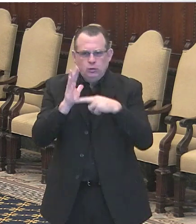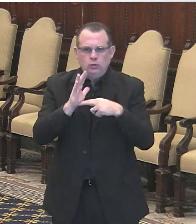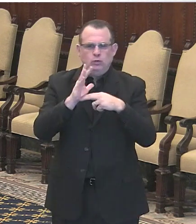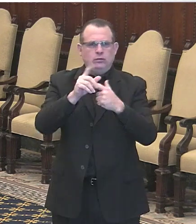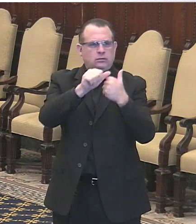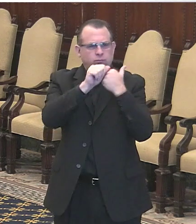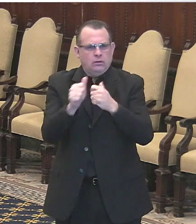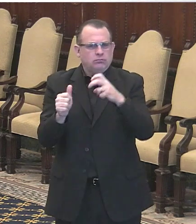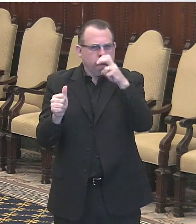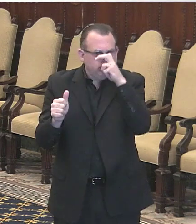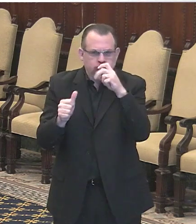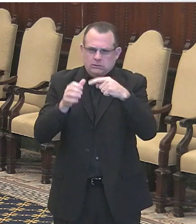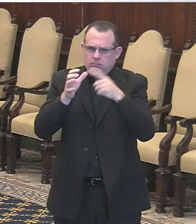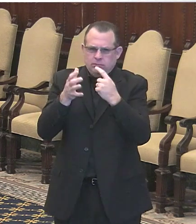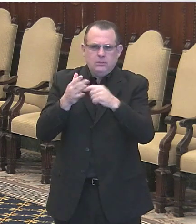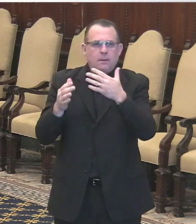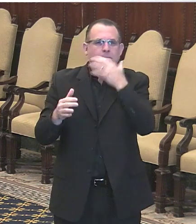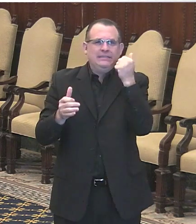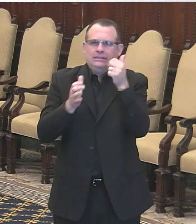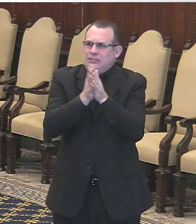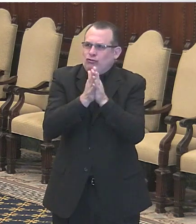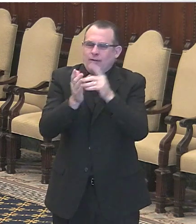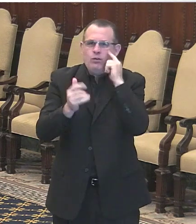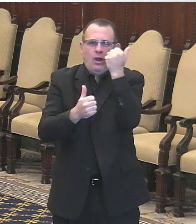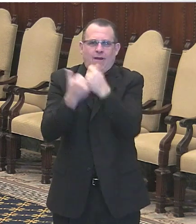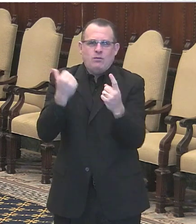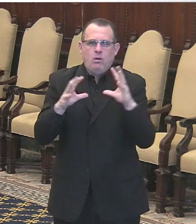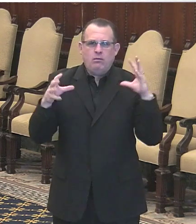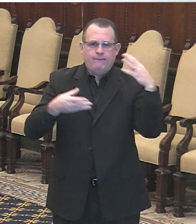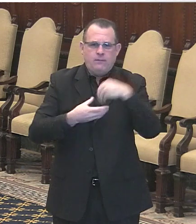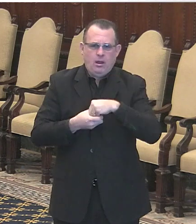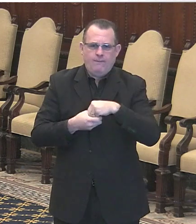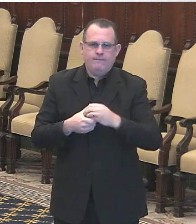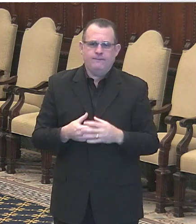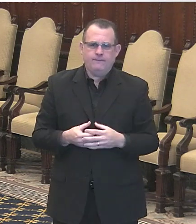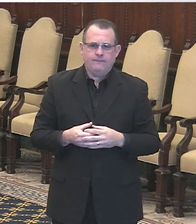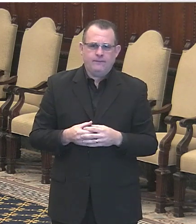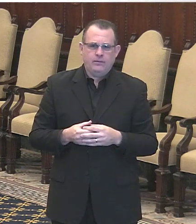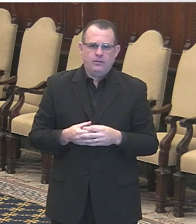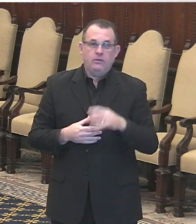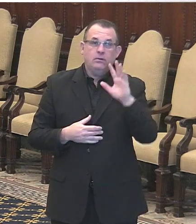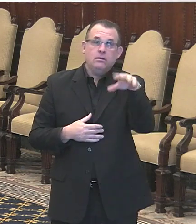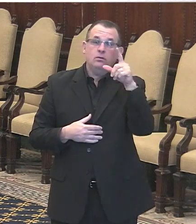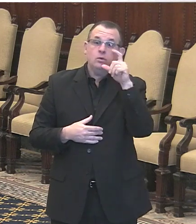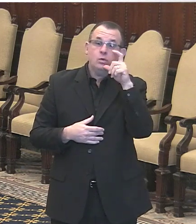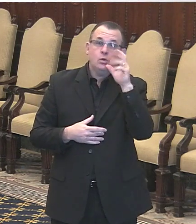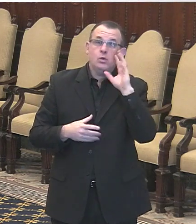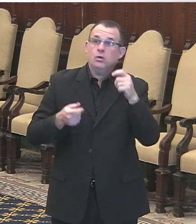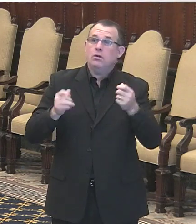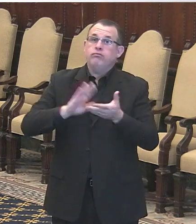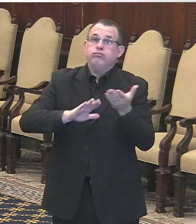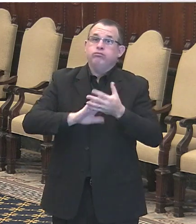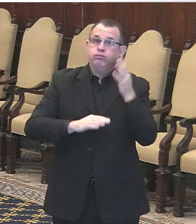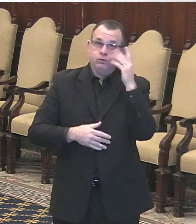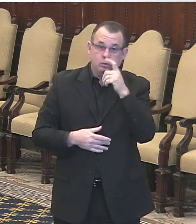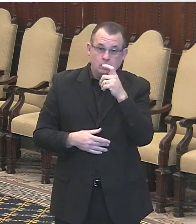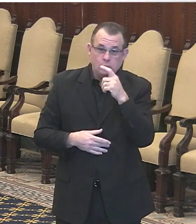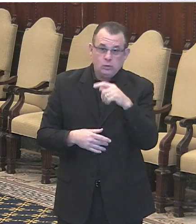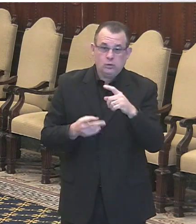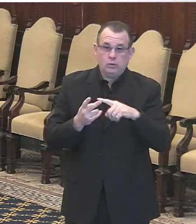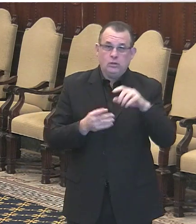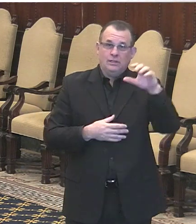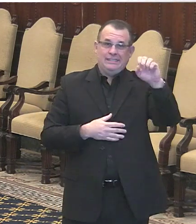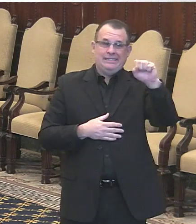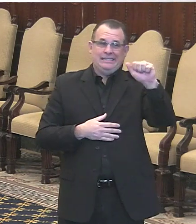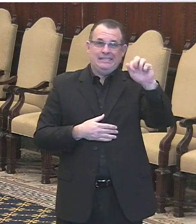the best interest of the city as a whole. The Recovery Office is chaired by Deputy Finance Director Sarah DeWolf and Deputy Managing Director